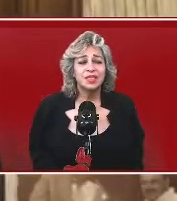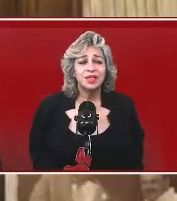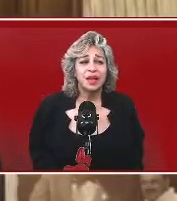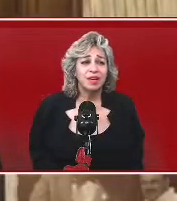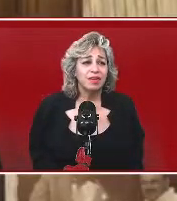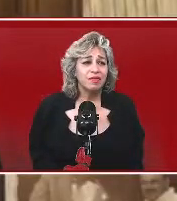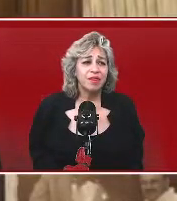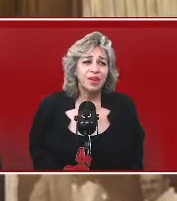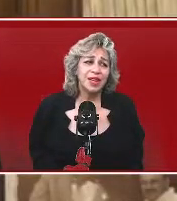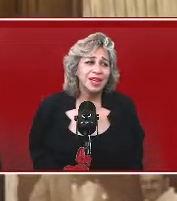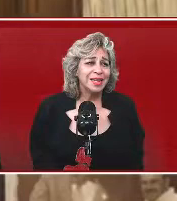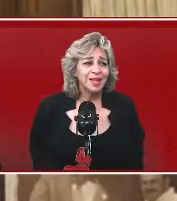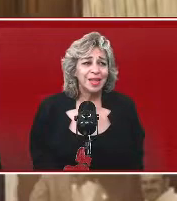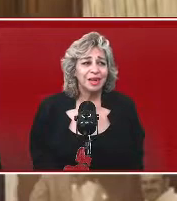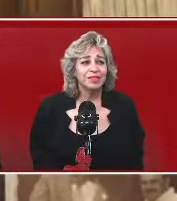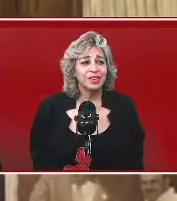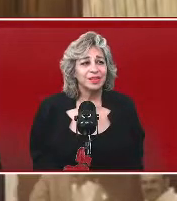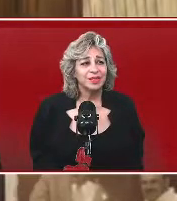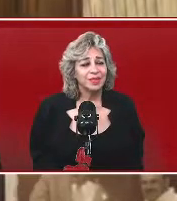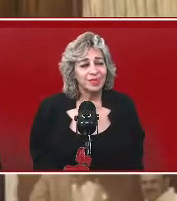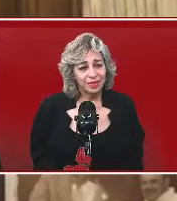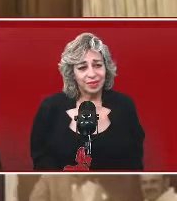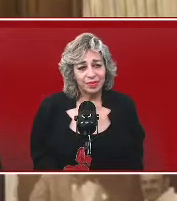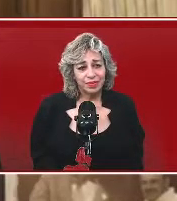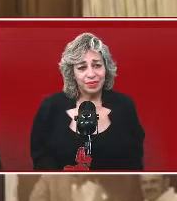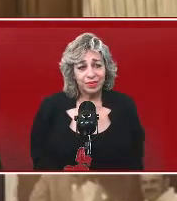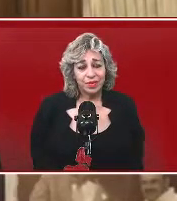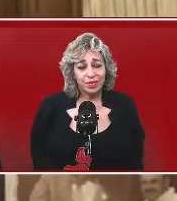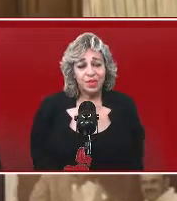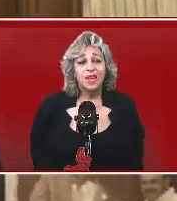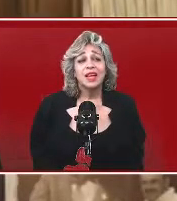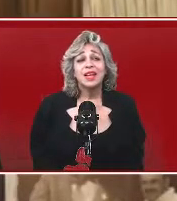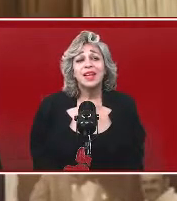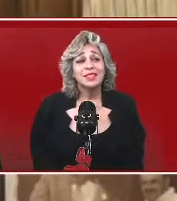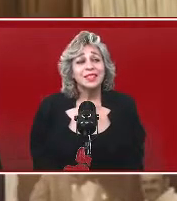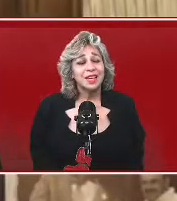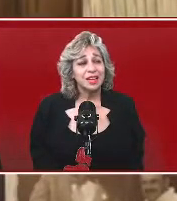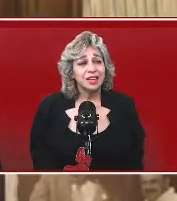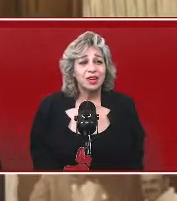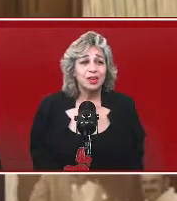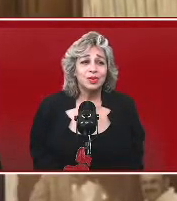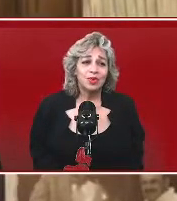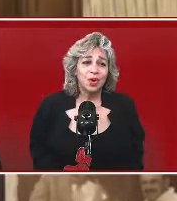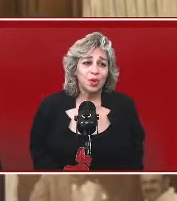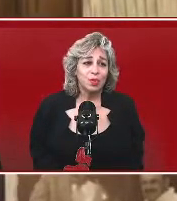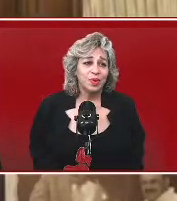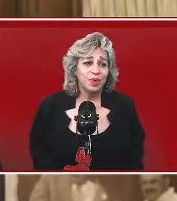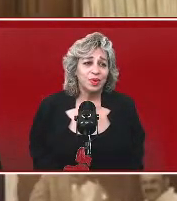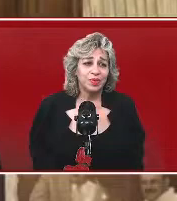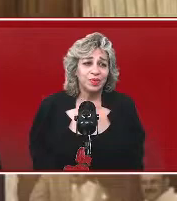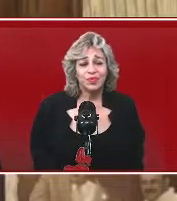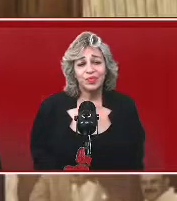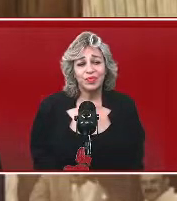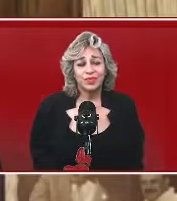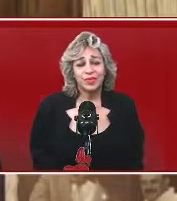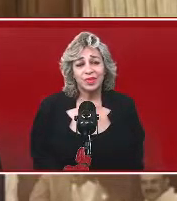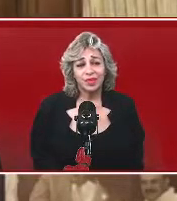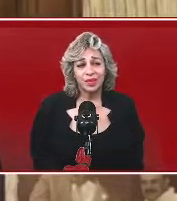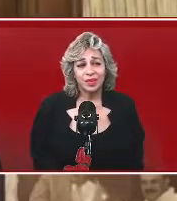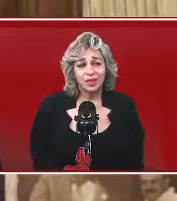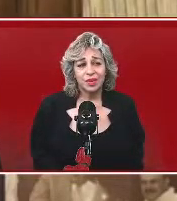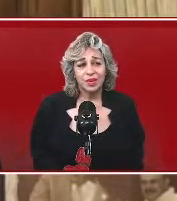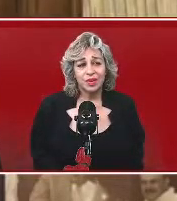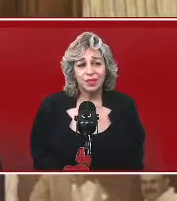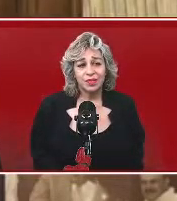is very little left. No nos desanimemos y let's not lose hope. Sigamos